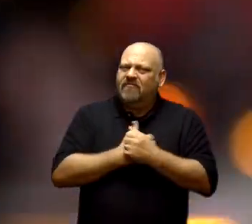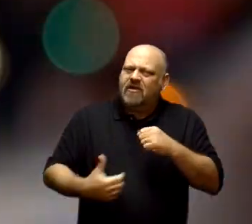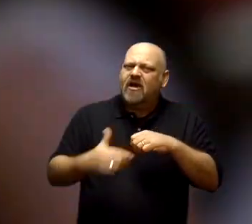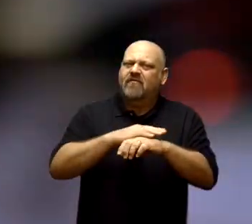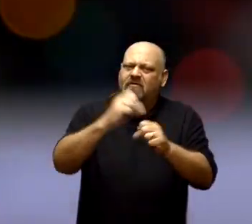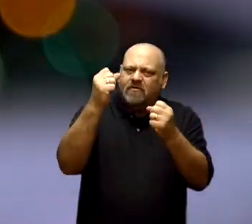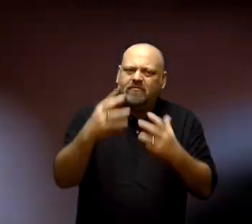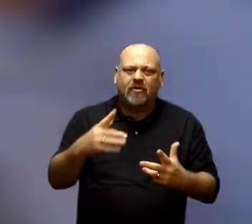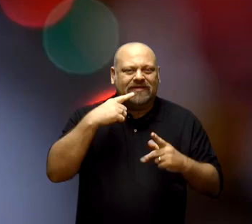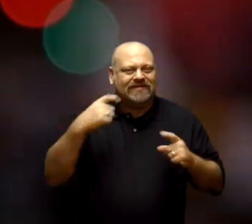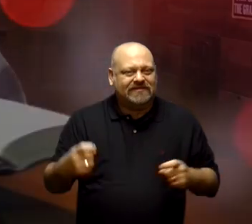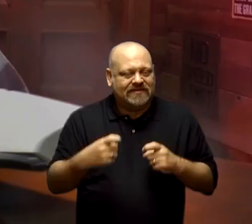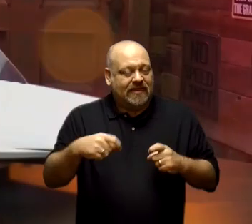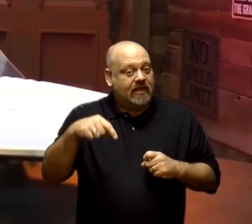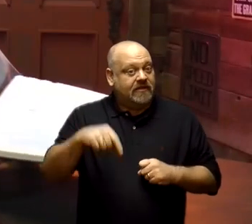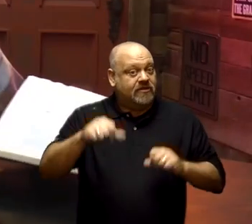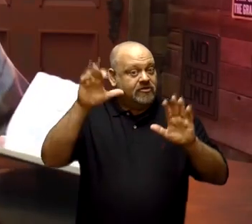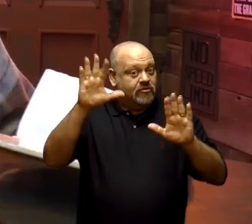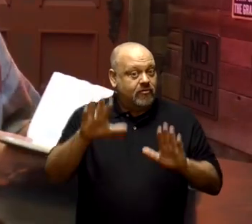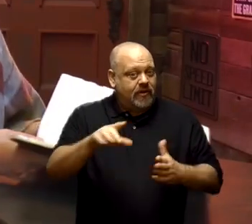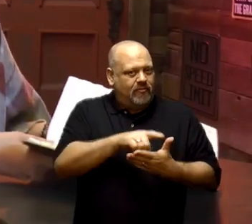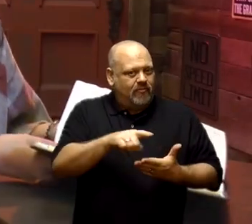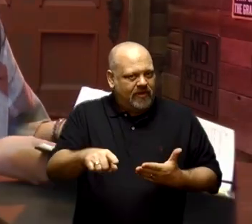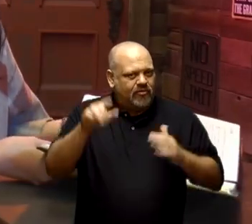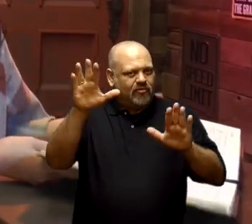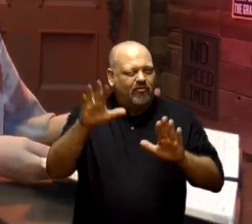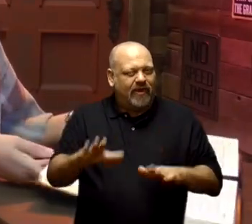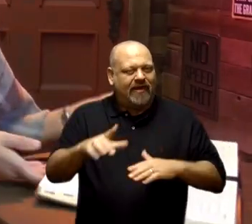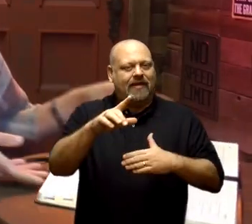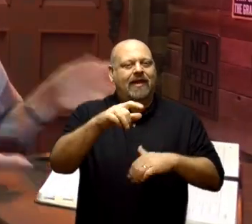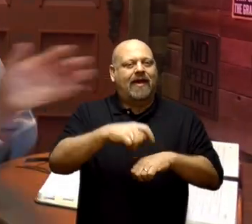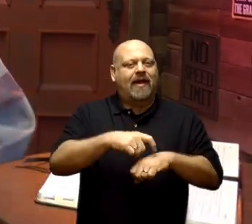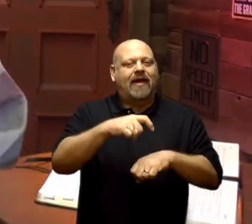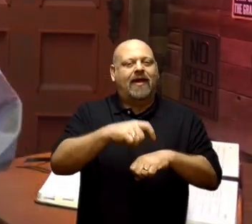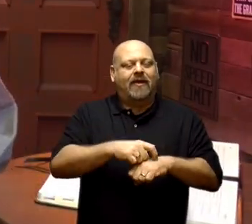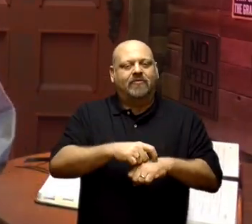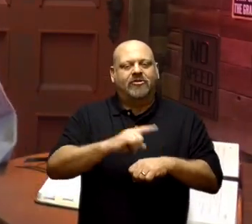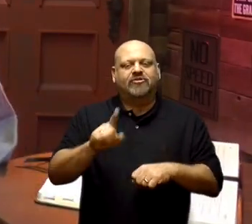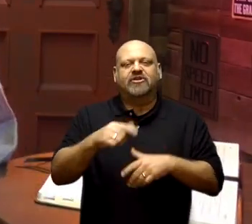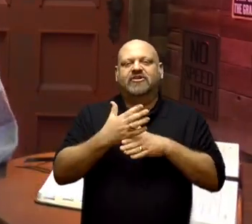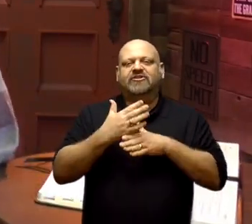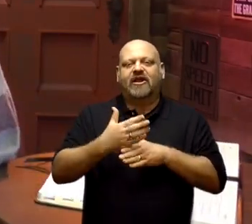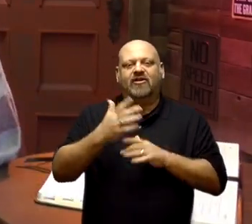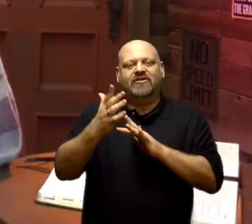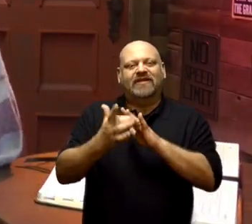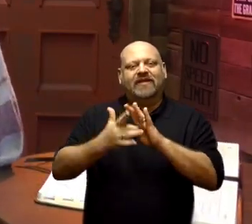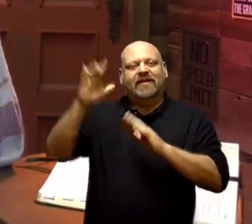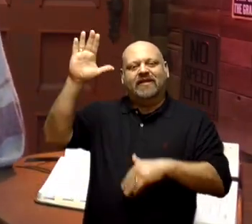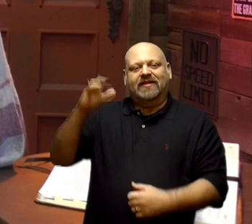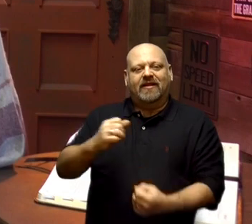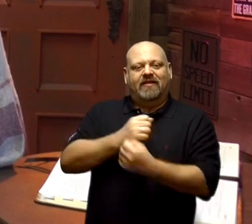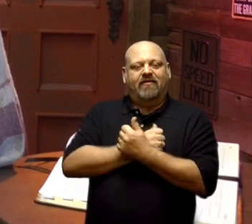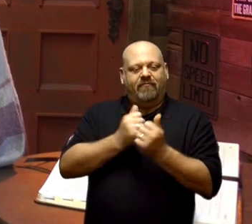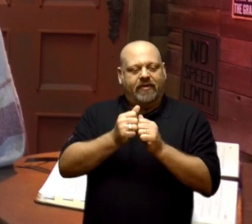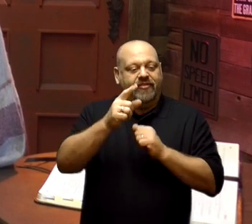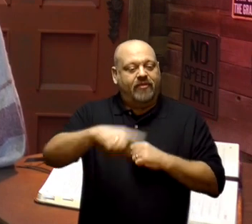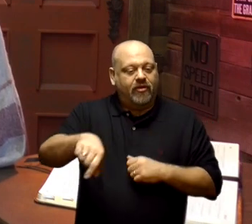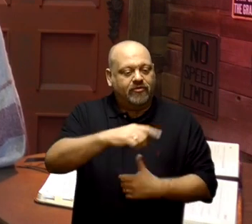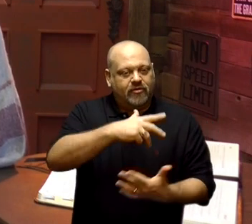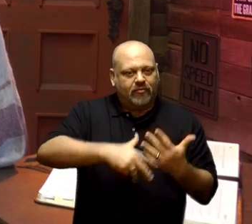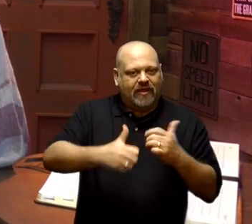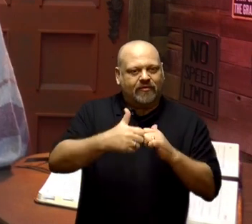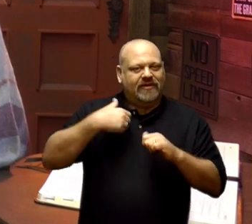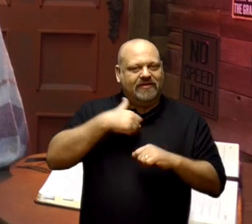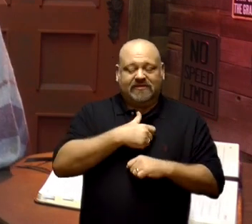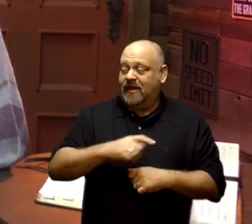covers over a multitude of sins. This is a great week, a great time to just share the love of Jesus with those